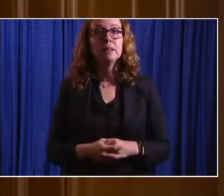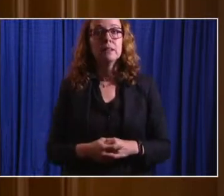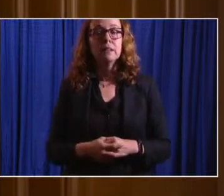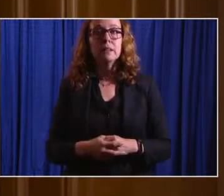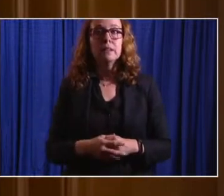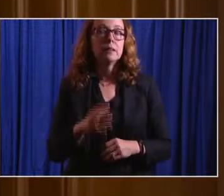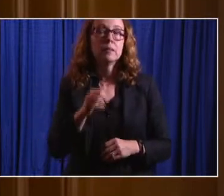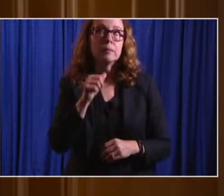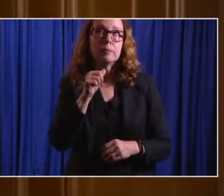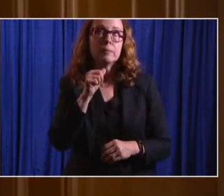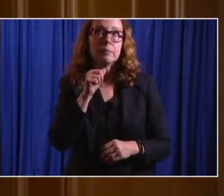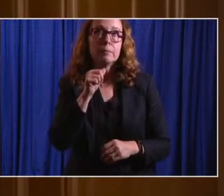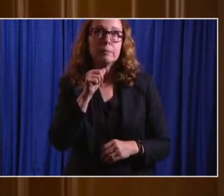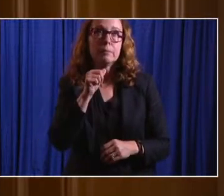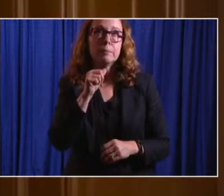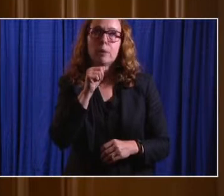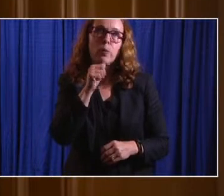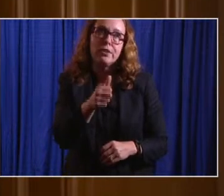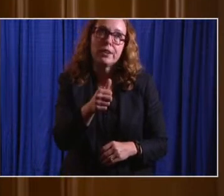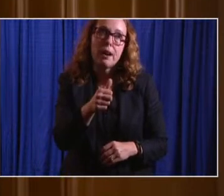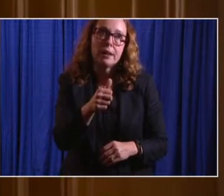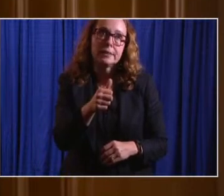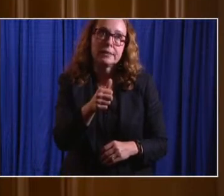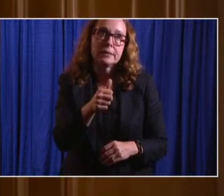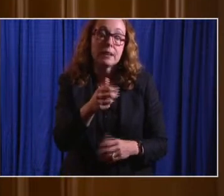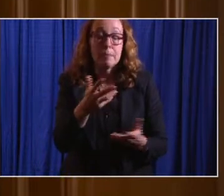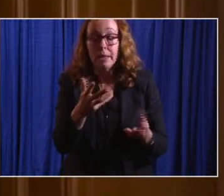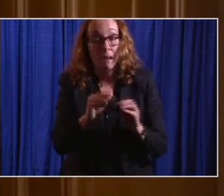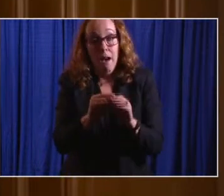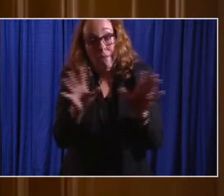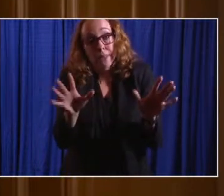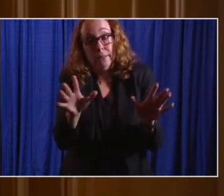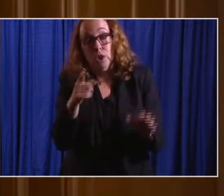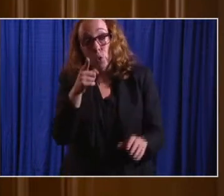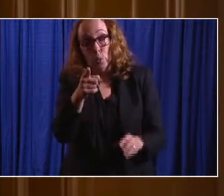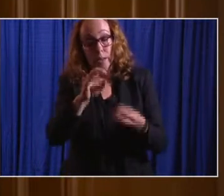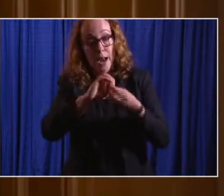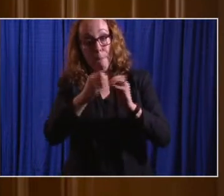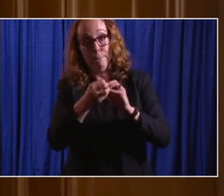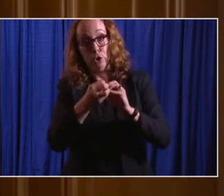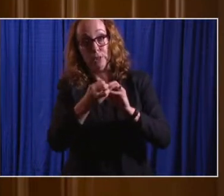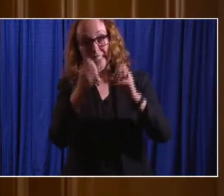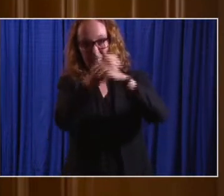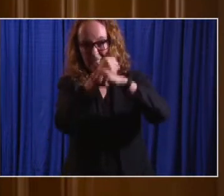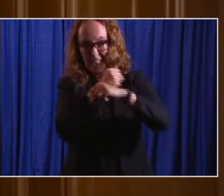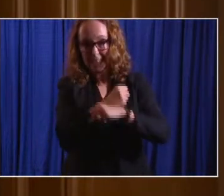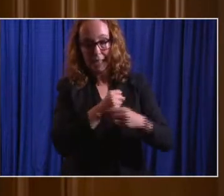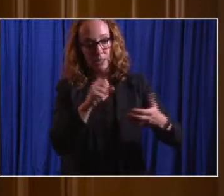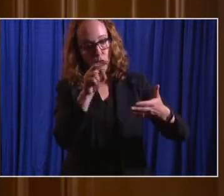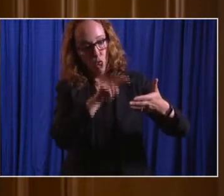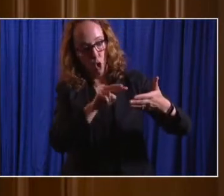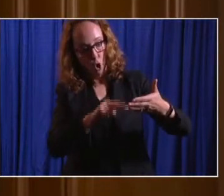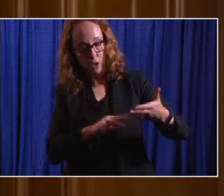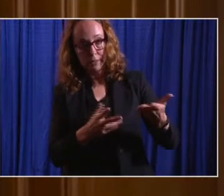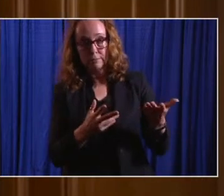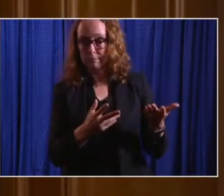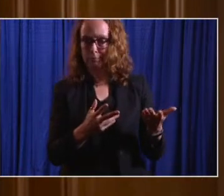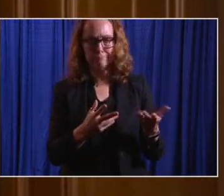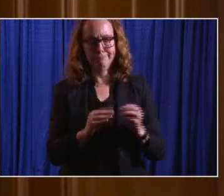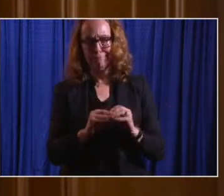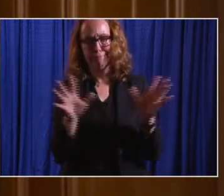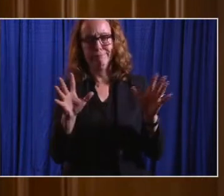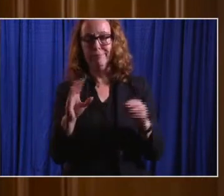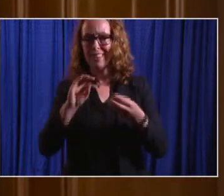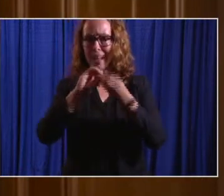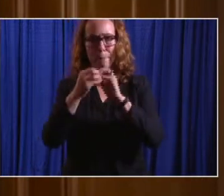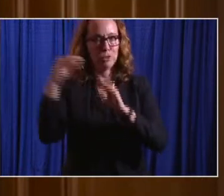know, obviously if you look at the numbers, they're down, you know, down dramatically from what